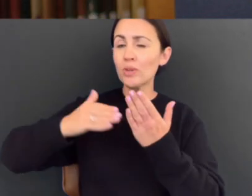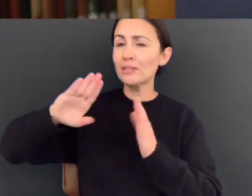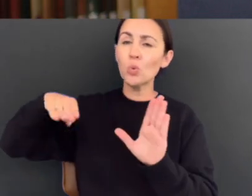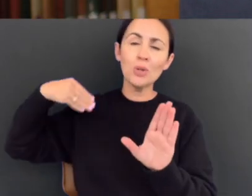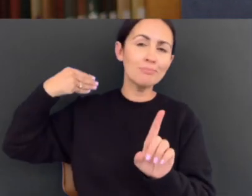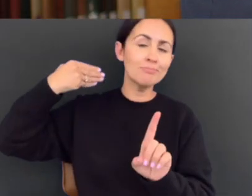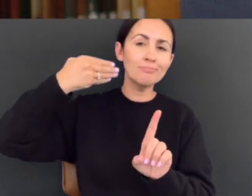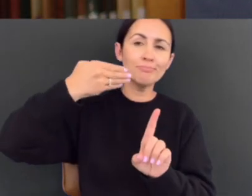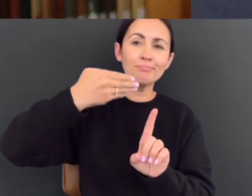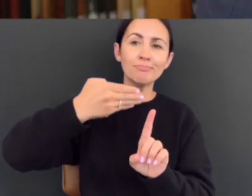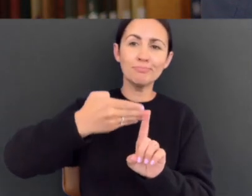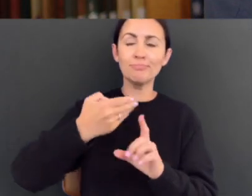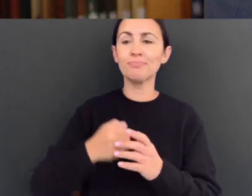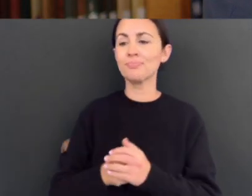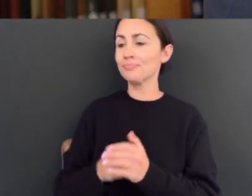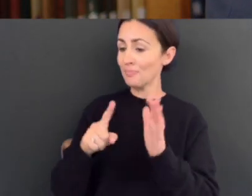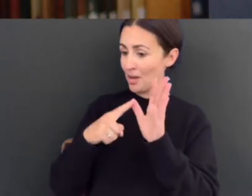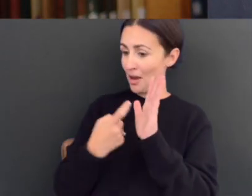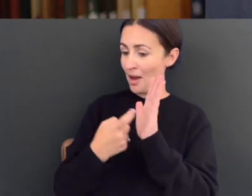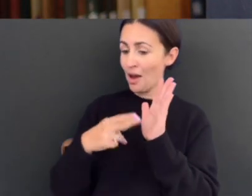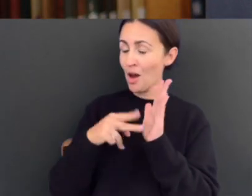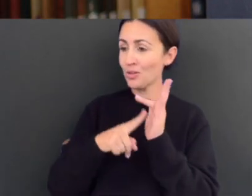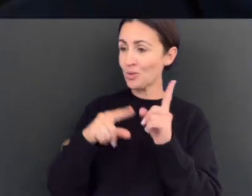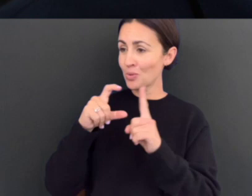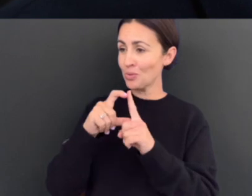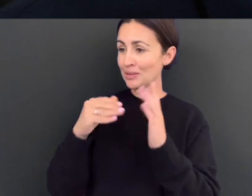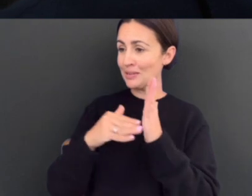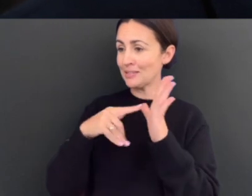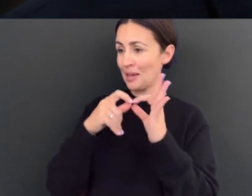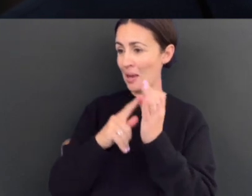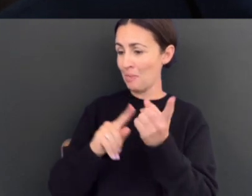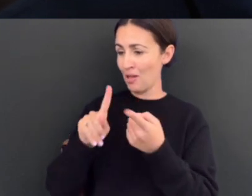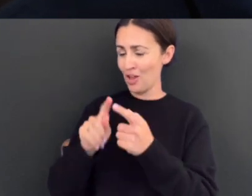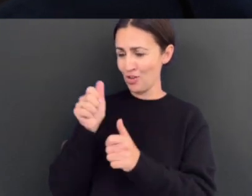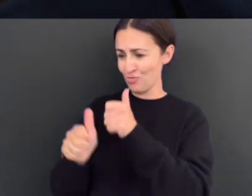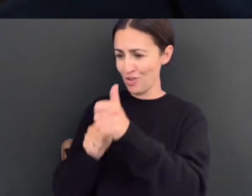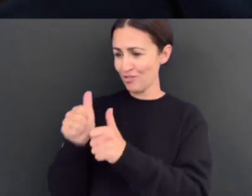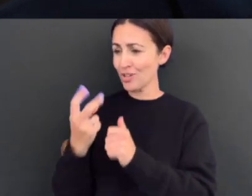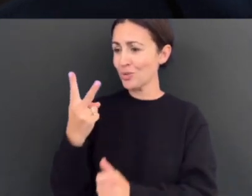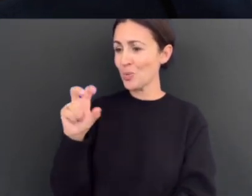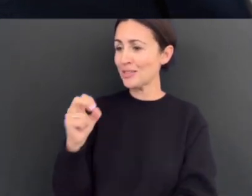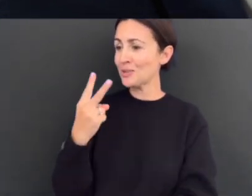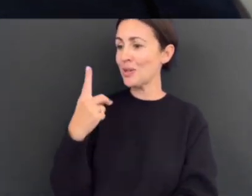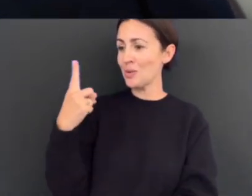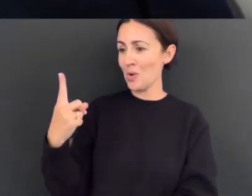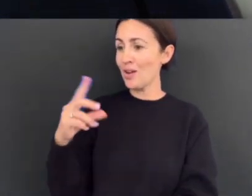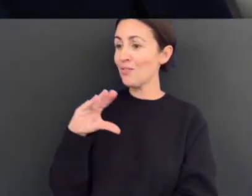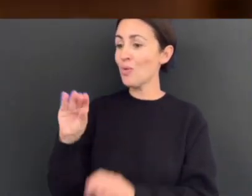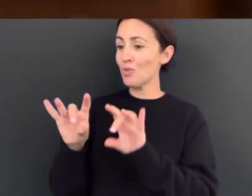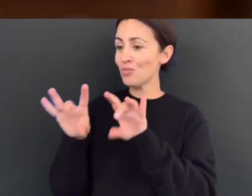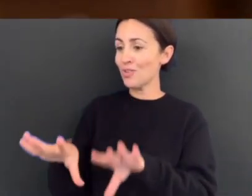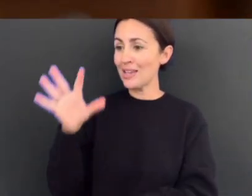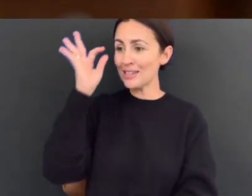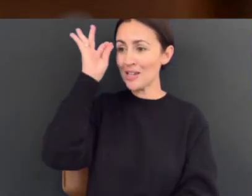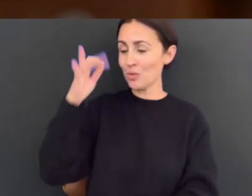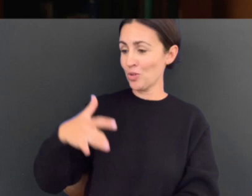Zable, congratulations on being named the 2021 recipient of the Australia Council Lifetime Achievement in Literature Award.